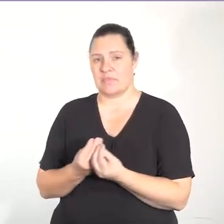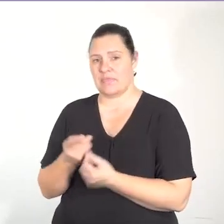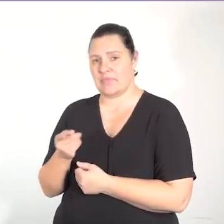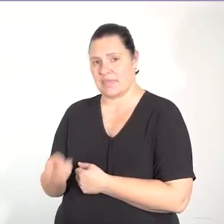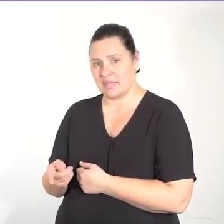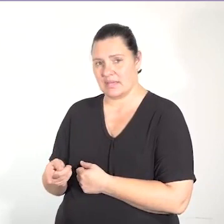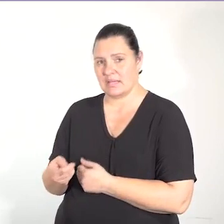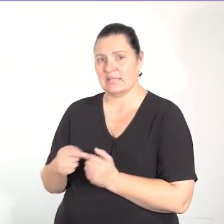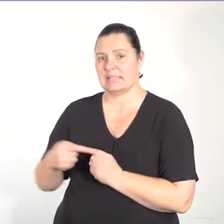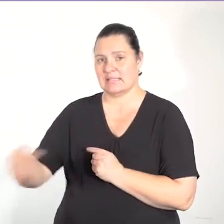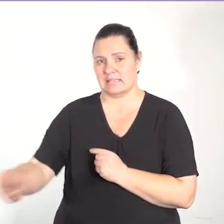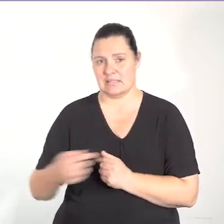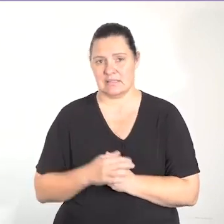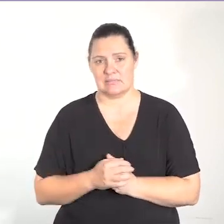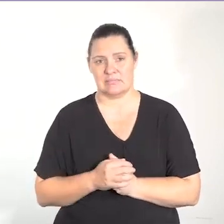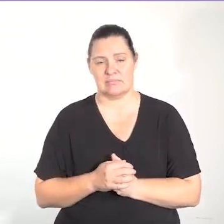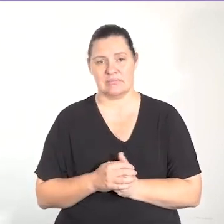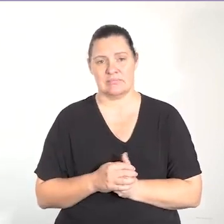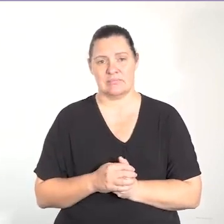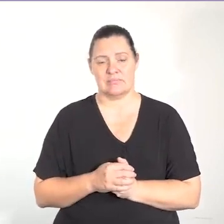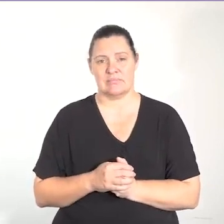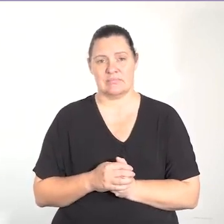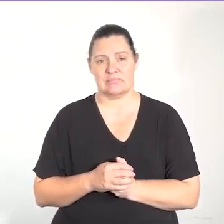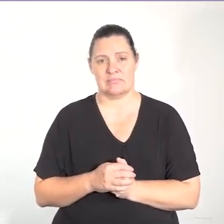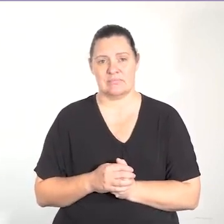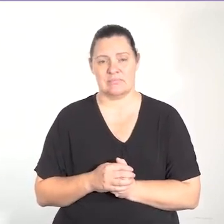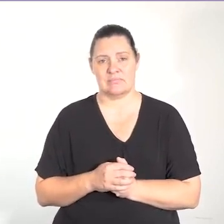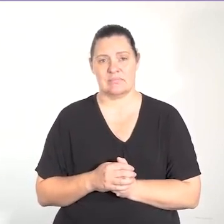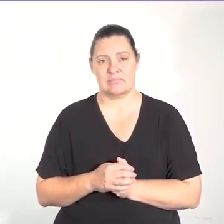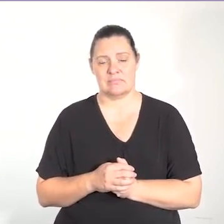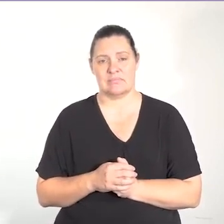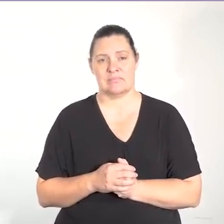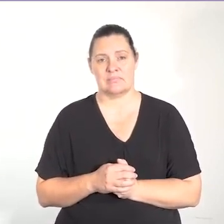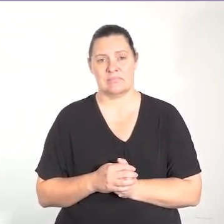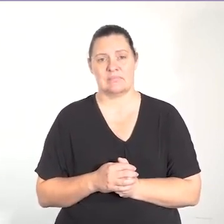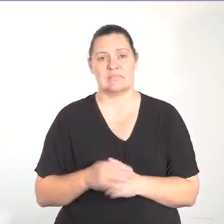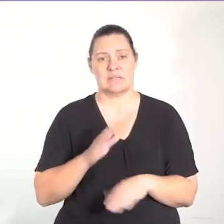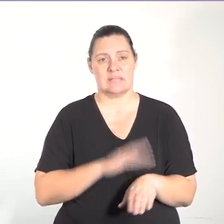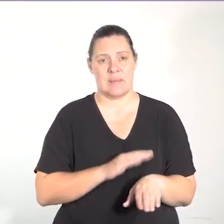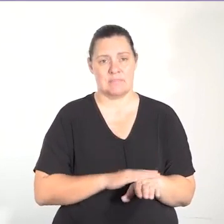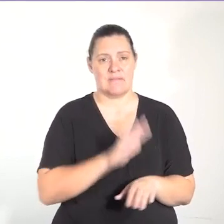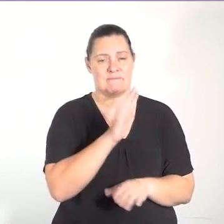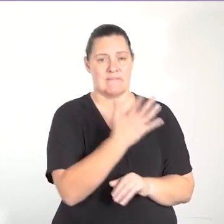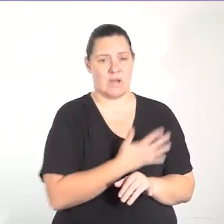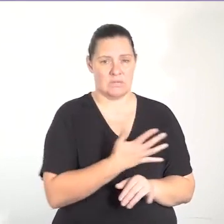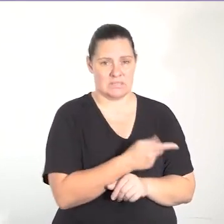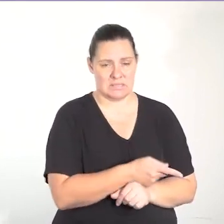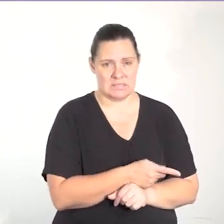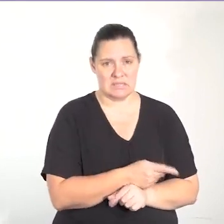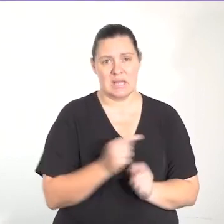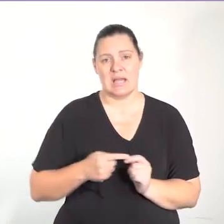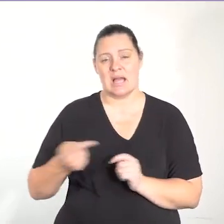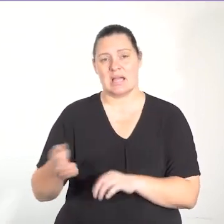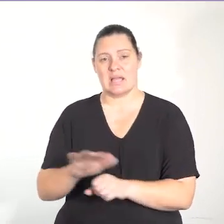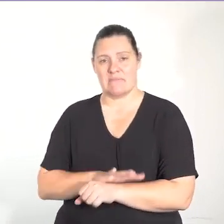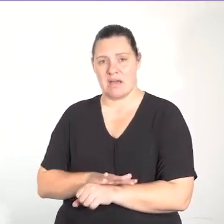with the distance. The time here was 5 hours, and